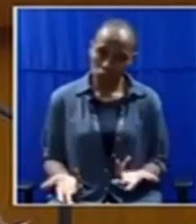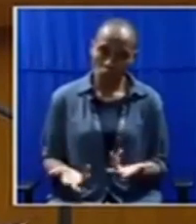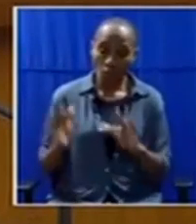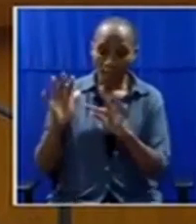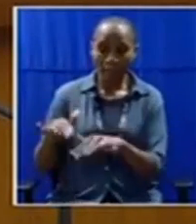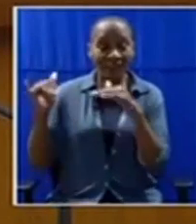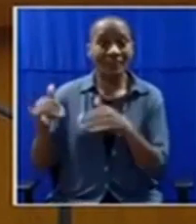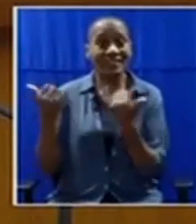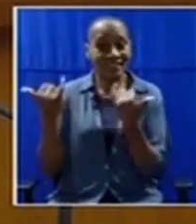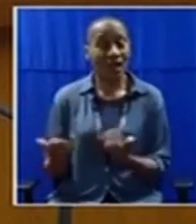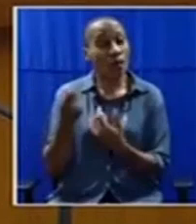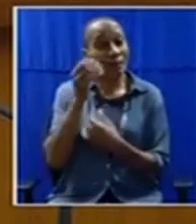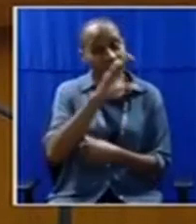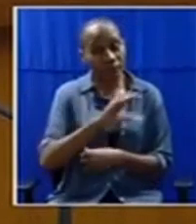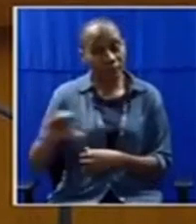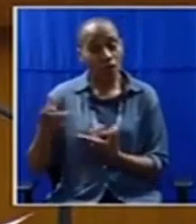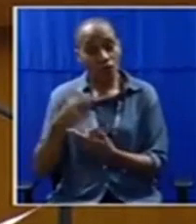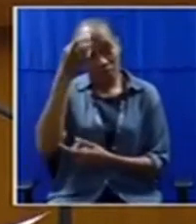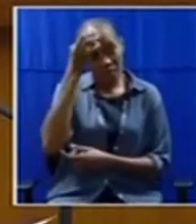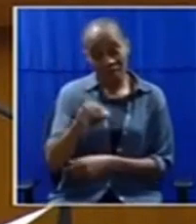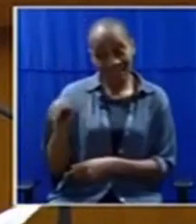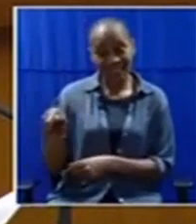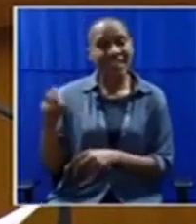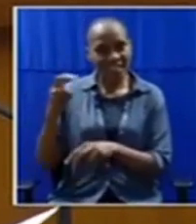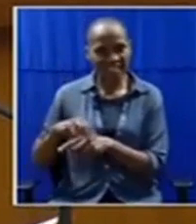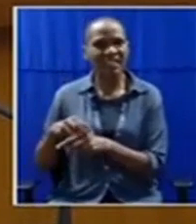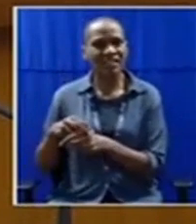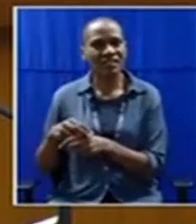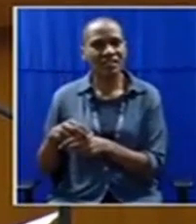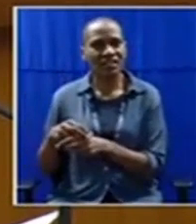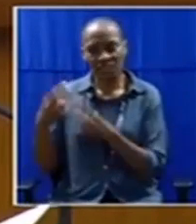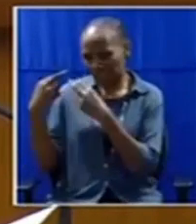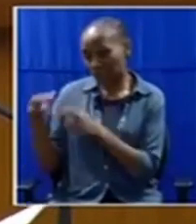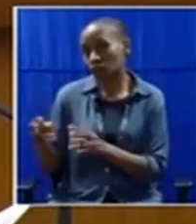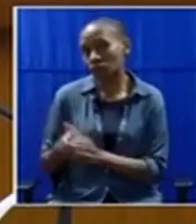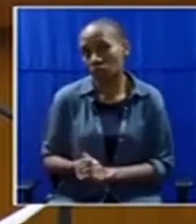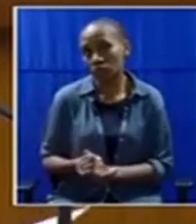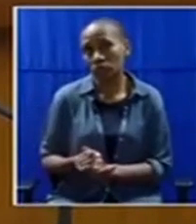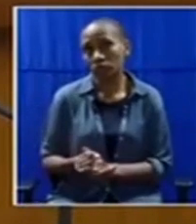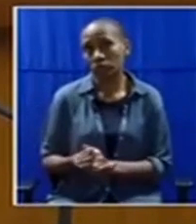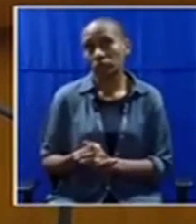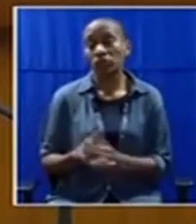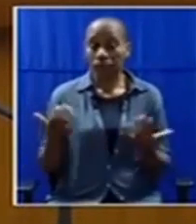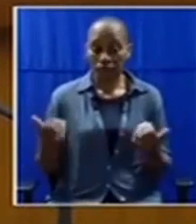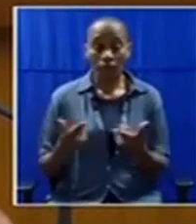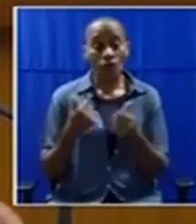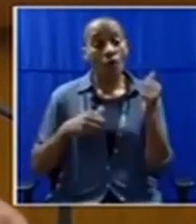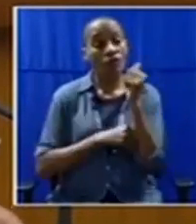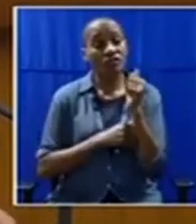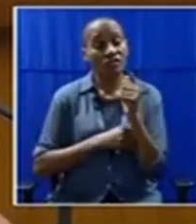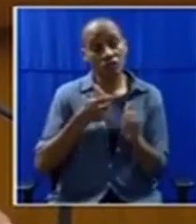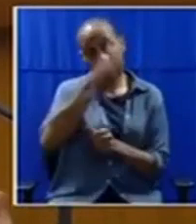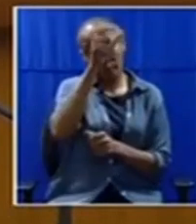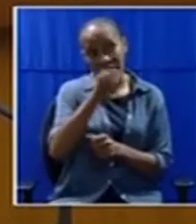Parliament is funded as an arm of state must also seriously be reviewed. On behalf of the Office of the Chief Whip,